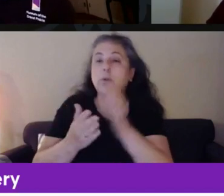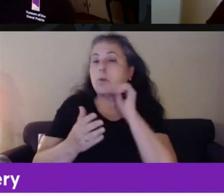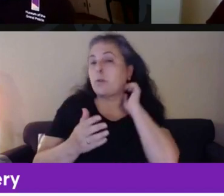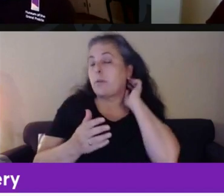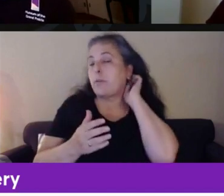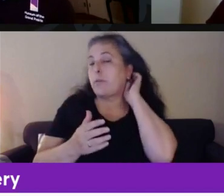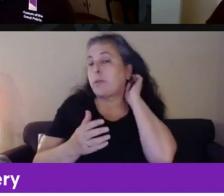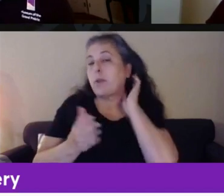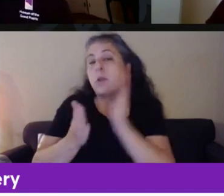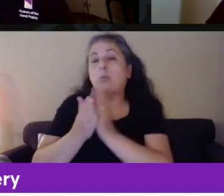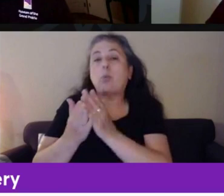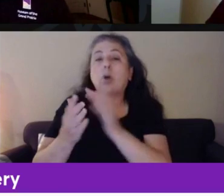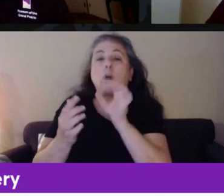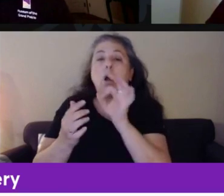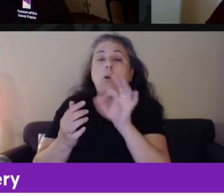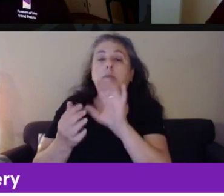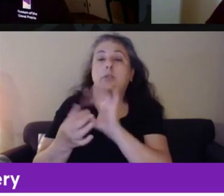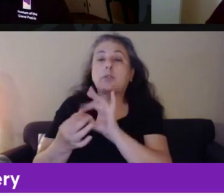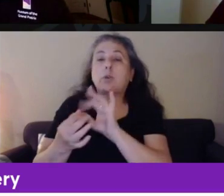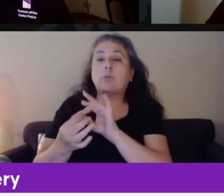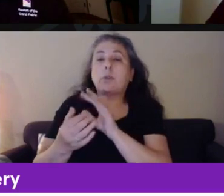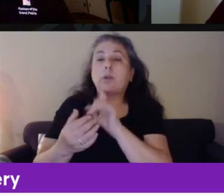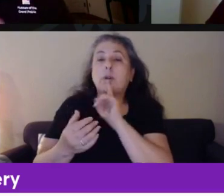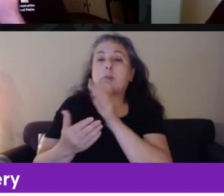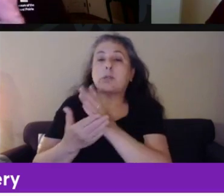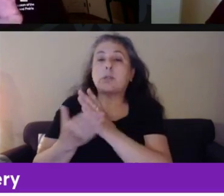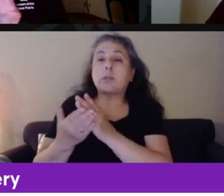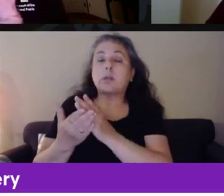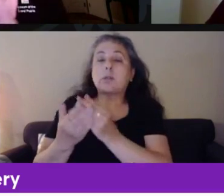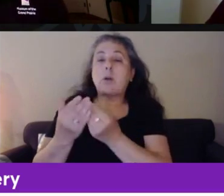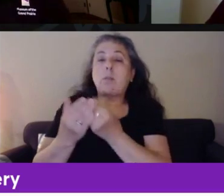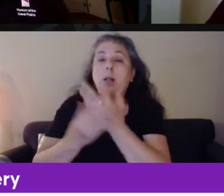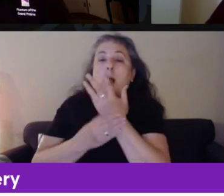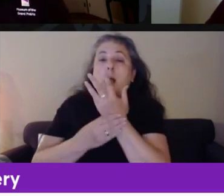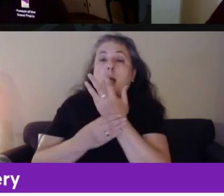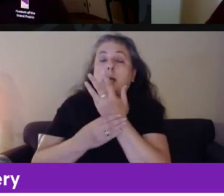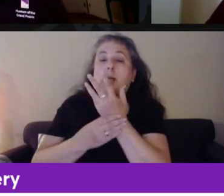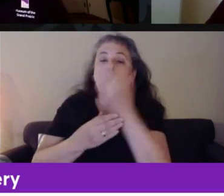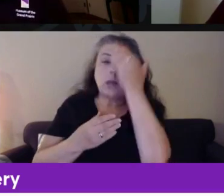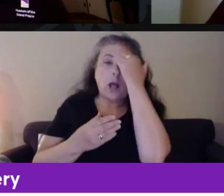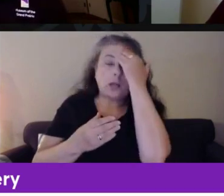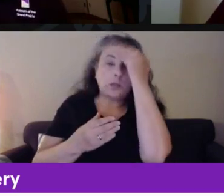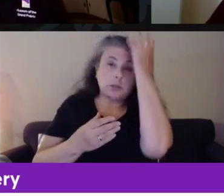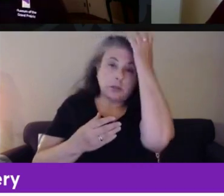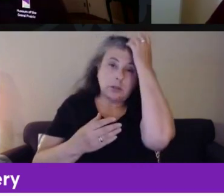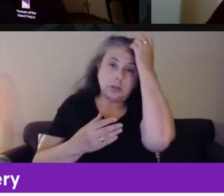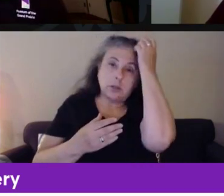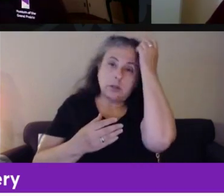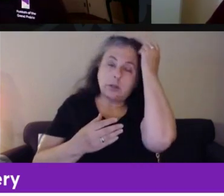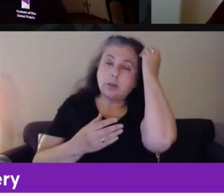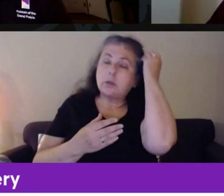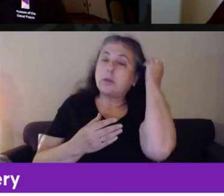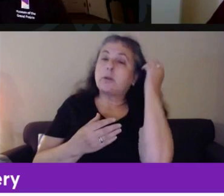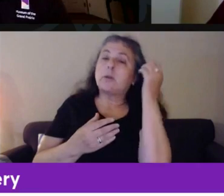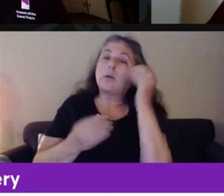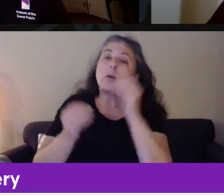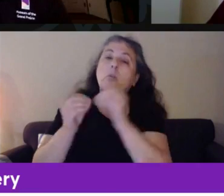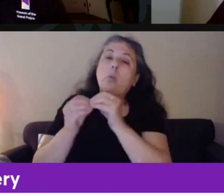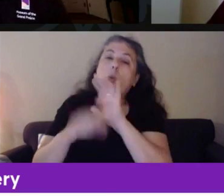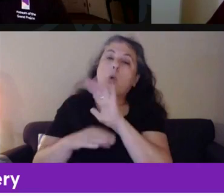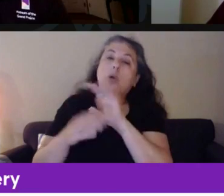of stories. There is some plant knowledge. There's a lot of plant knowledge, but it's more